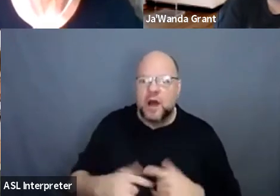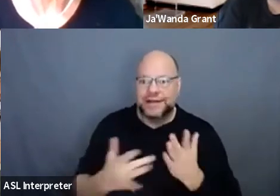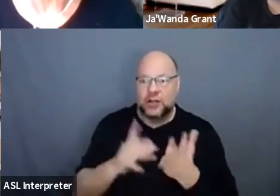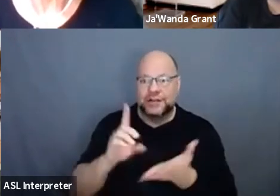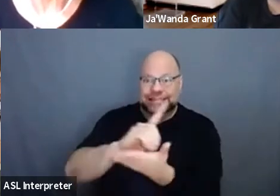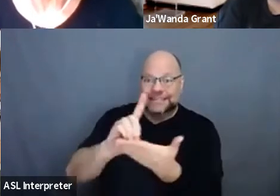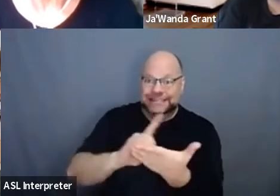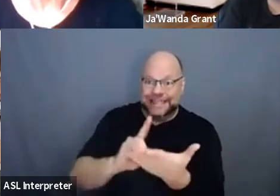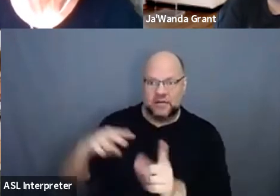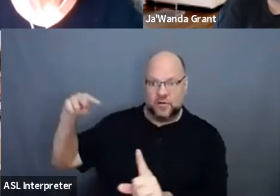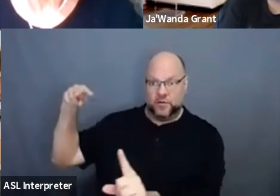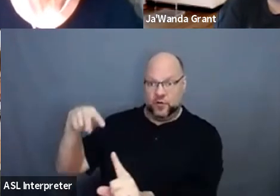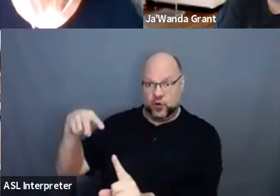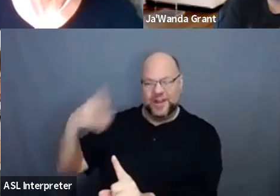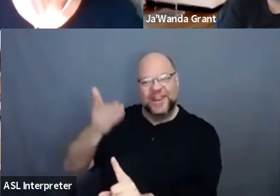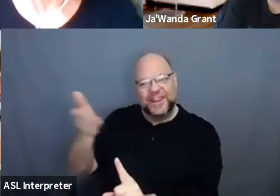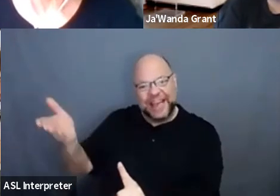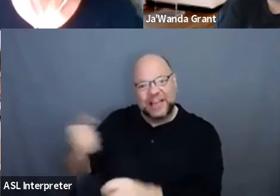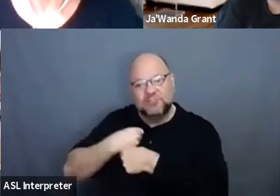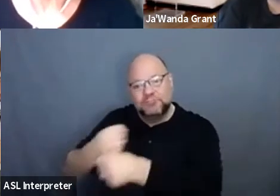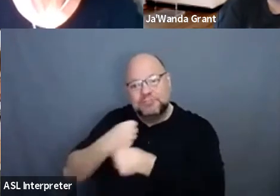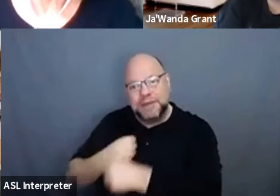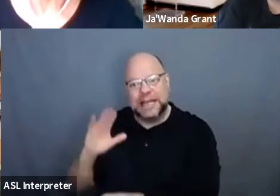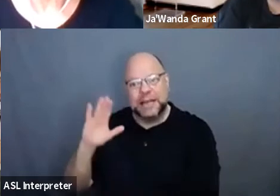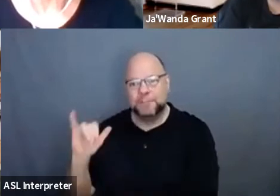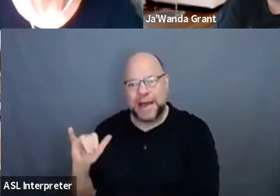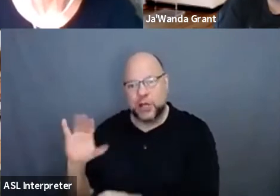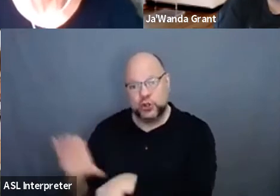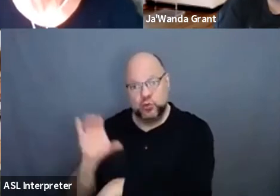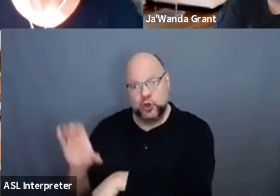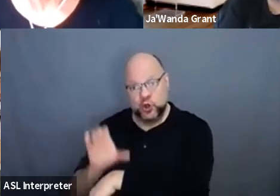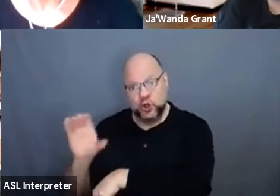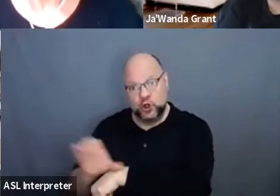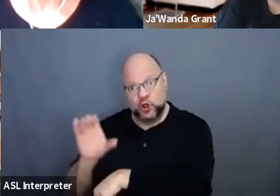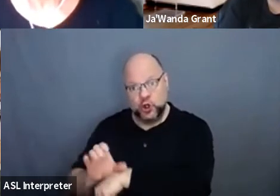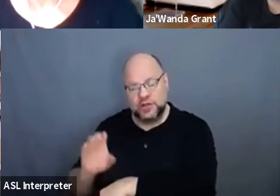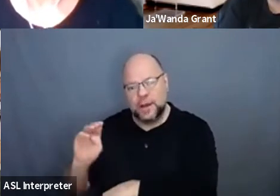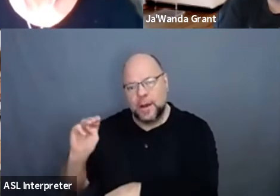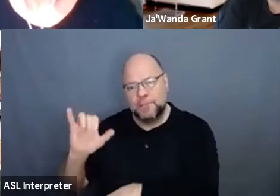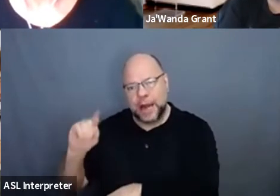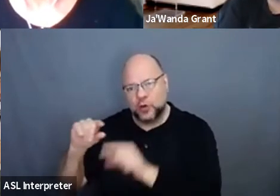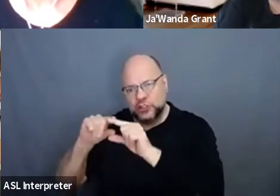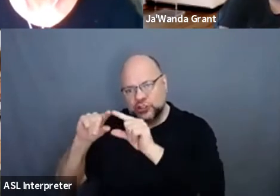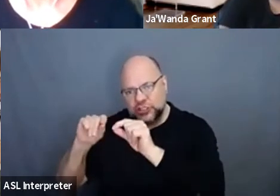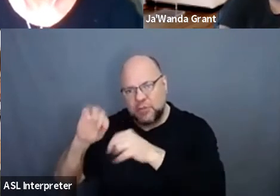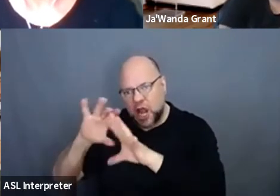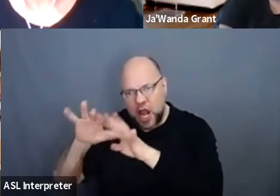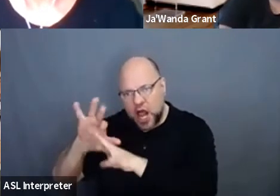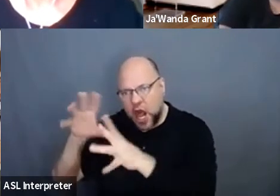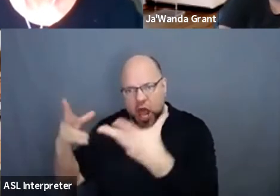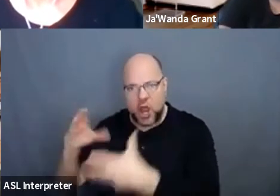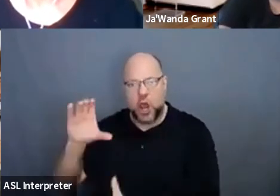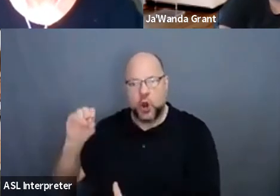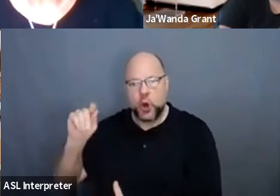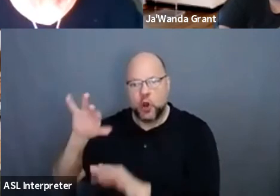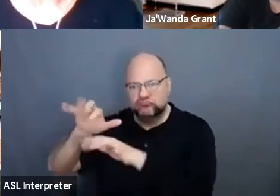design from the standpoint of things that are driven by computers and microchips that have some sort of code in